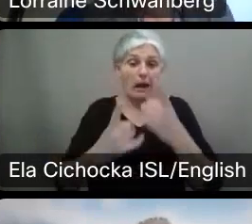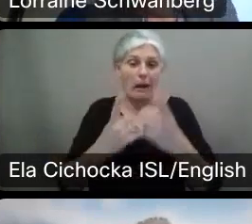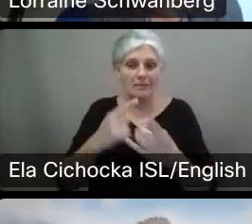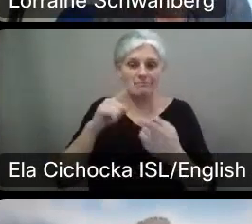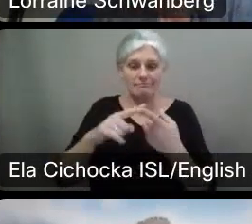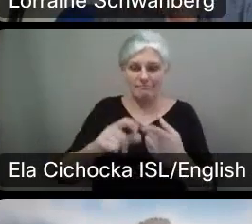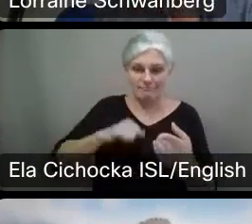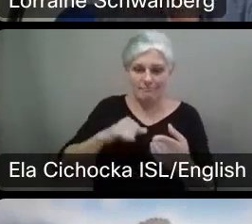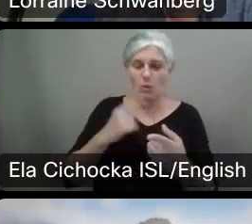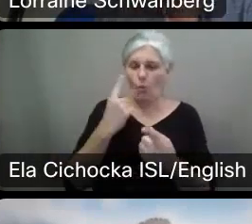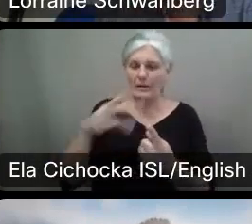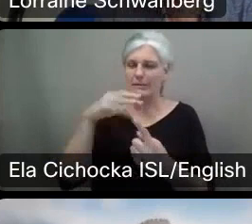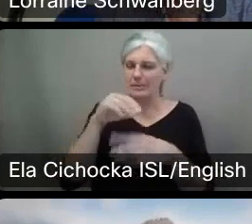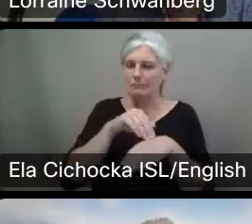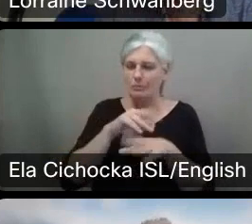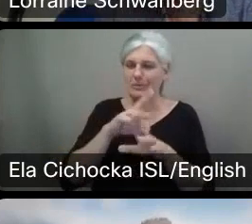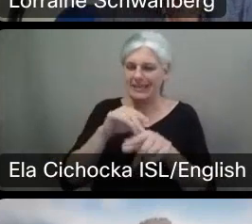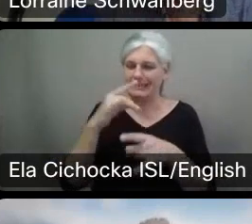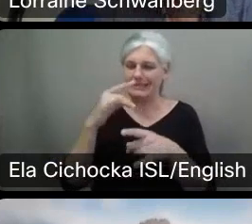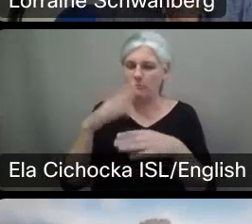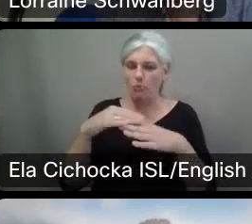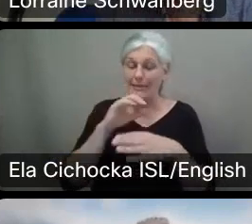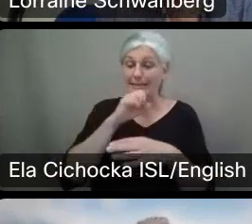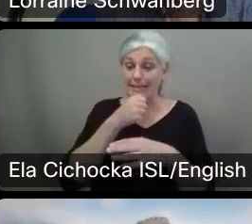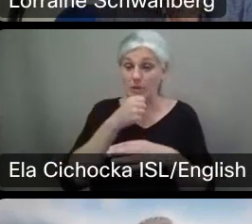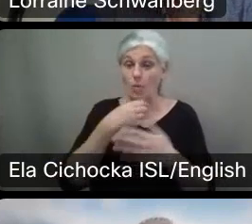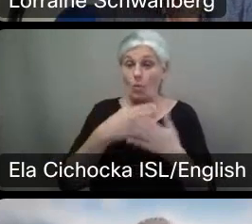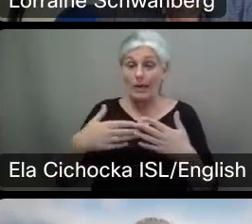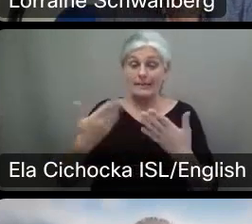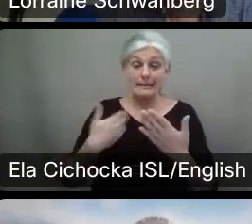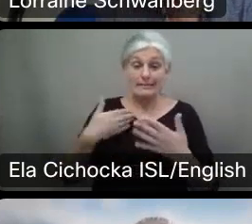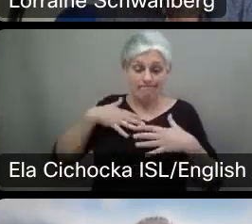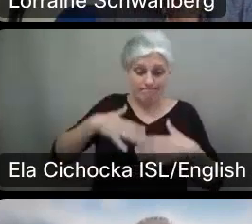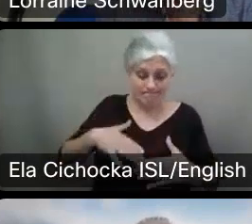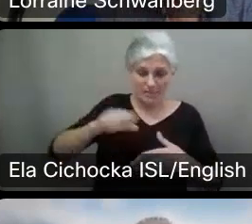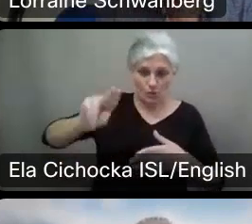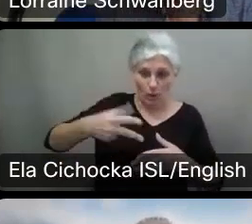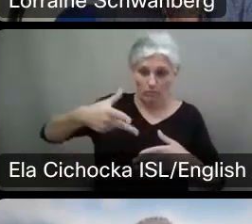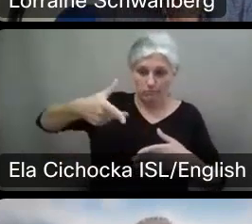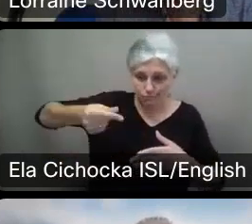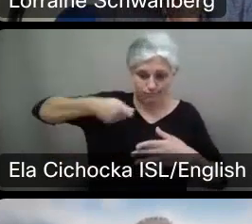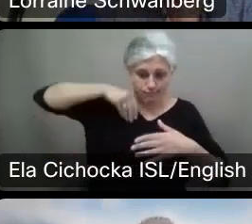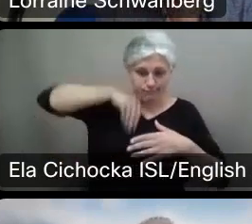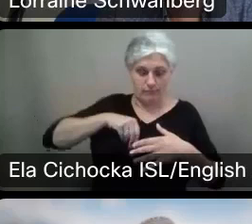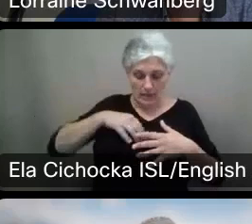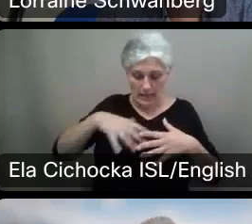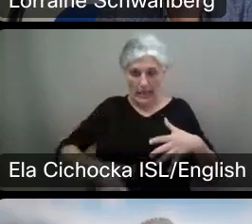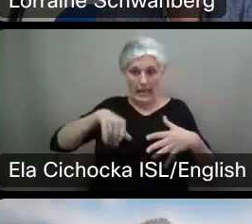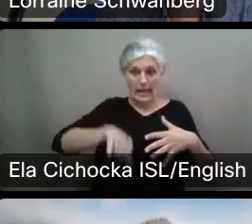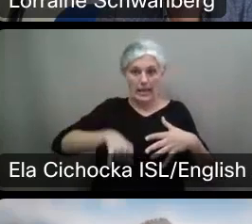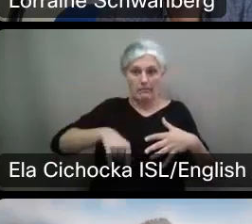The ones that are particularly problematic are when instruments or swabs, and particularly swabs, are left in the abdominal